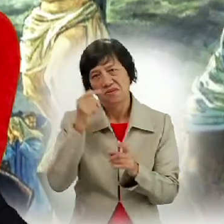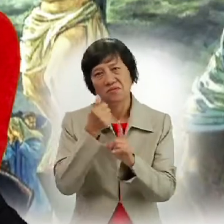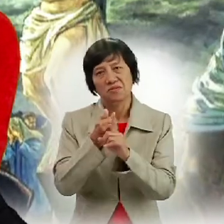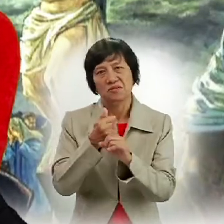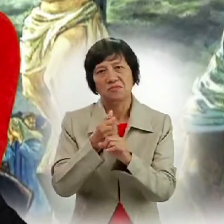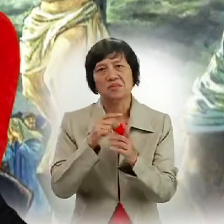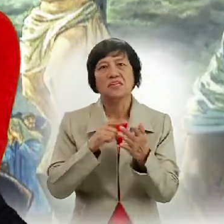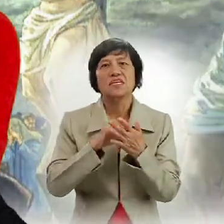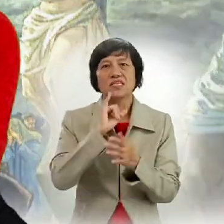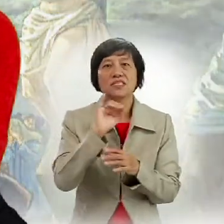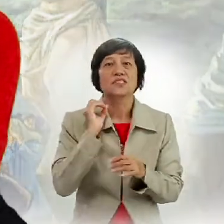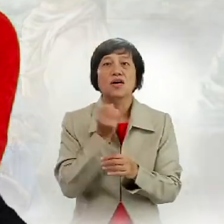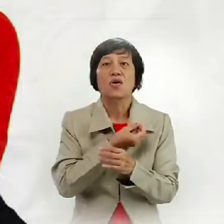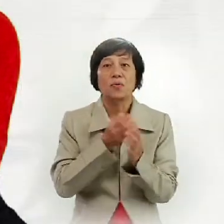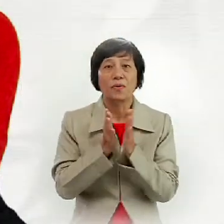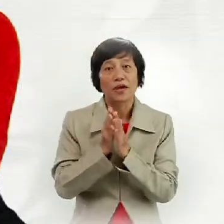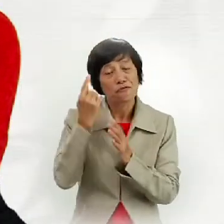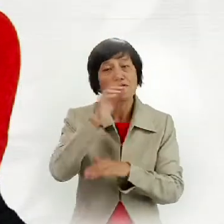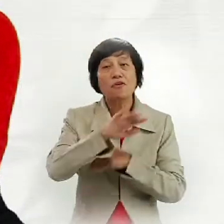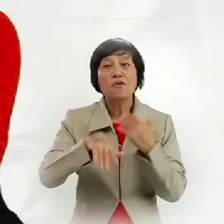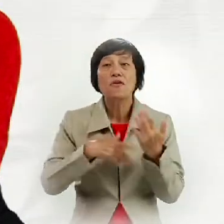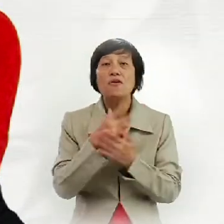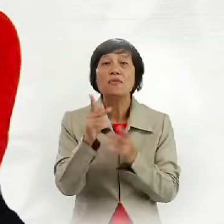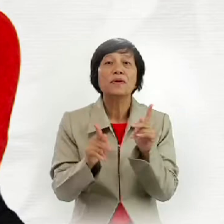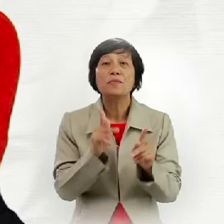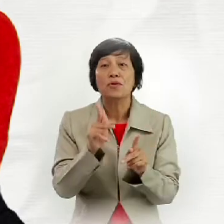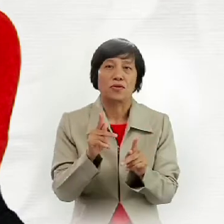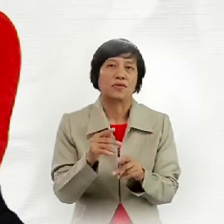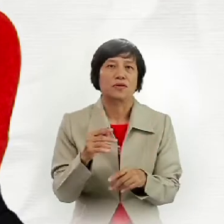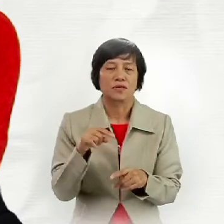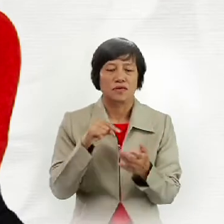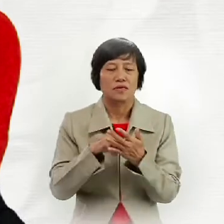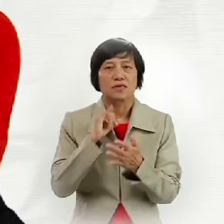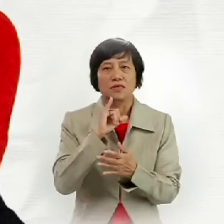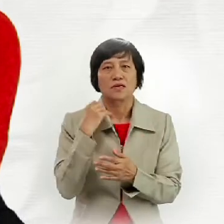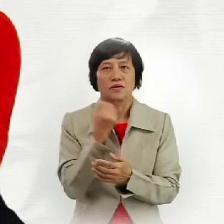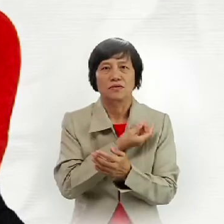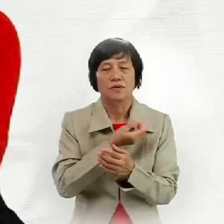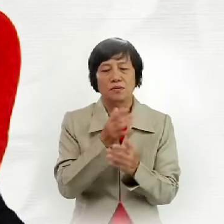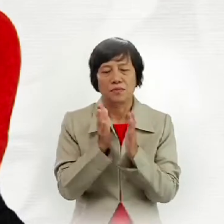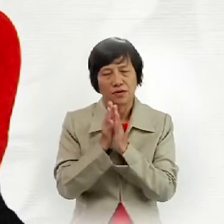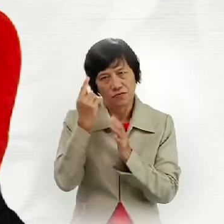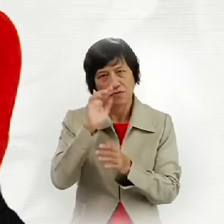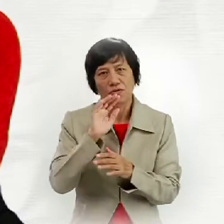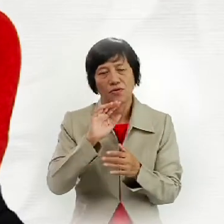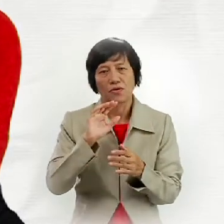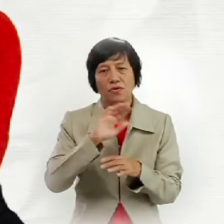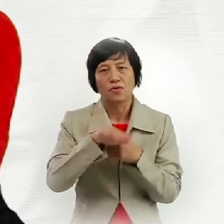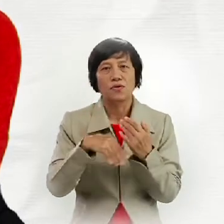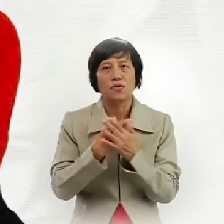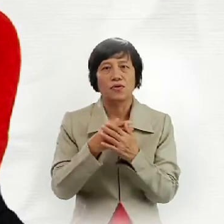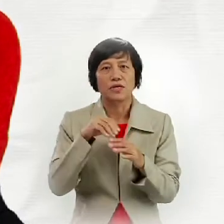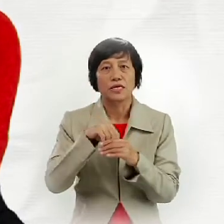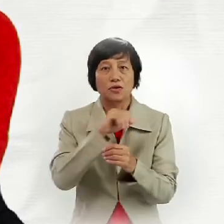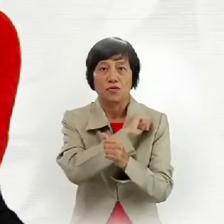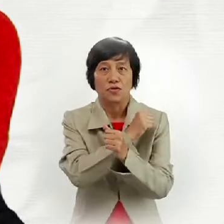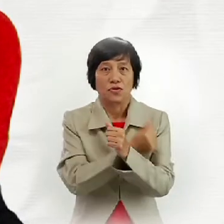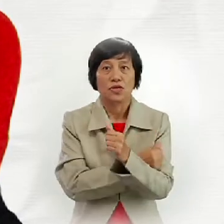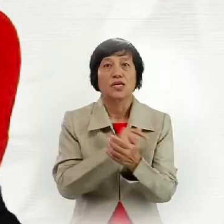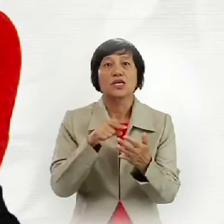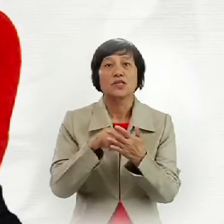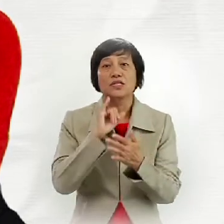prayer for all people. This is our prayer for those in authority. This is our prayer,